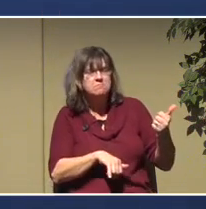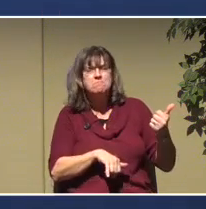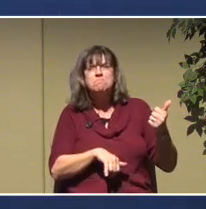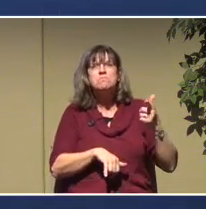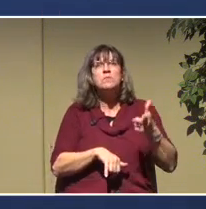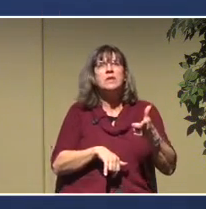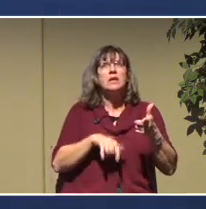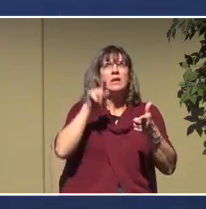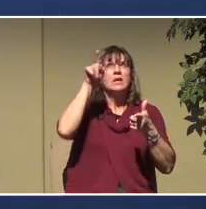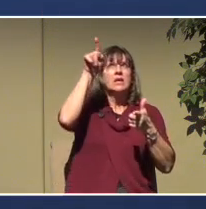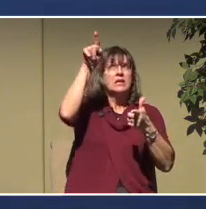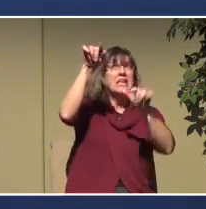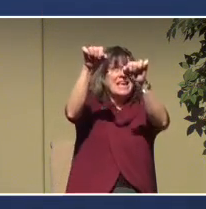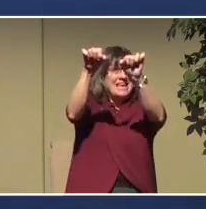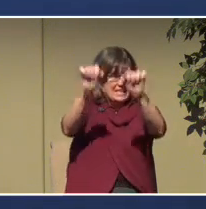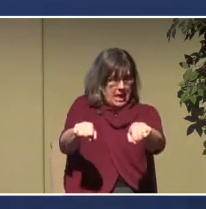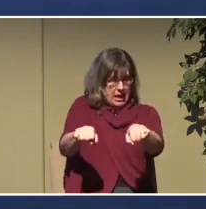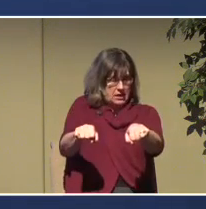He can do it.